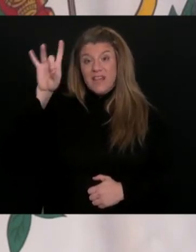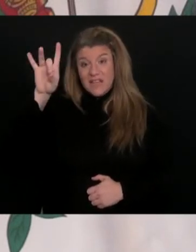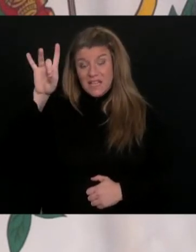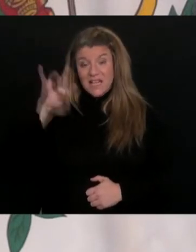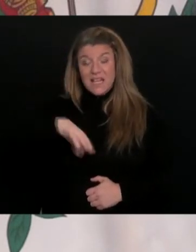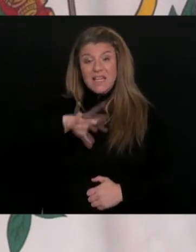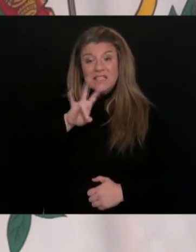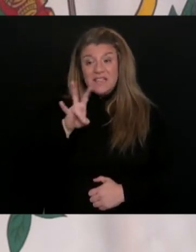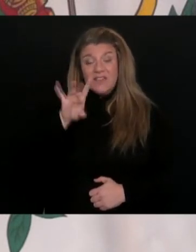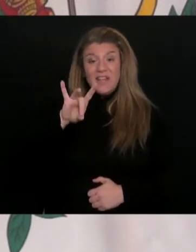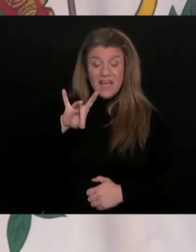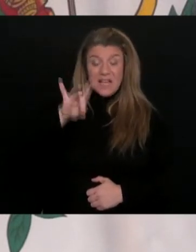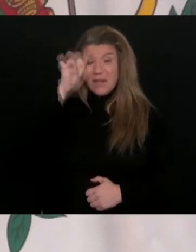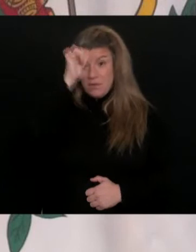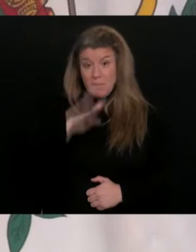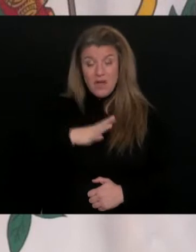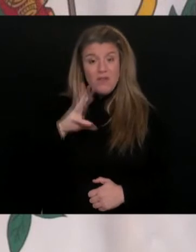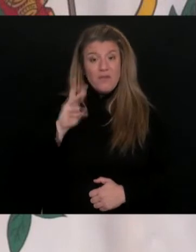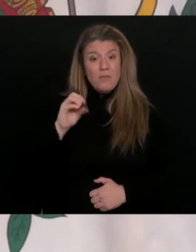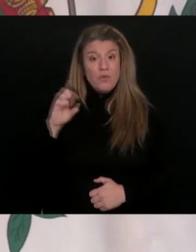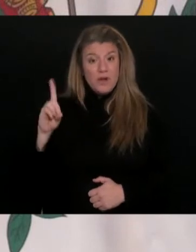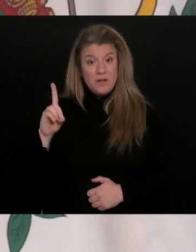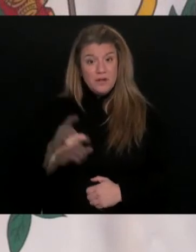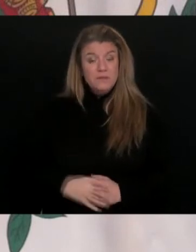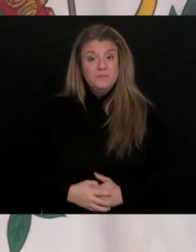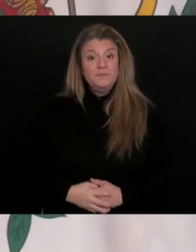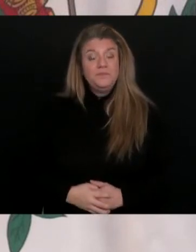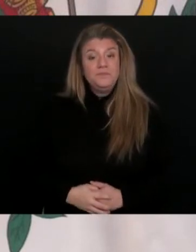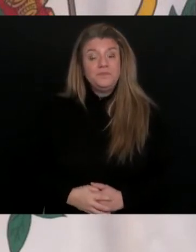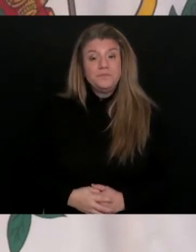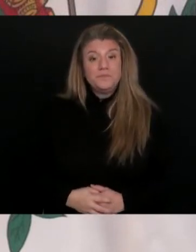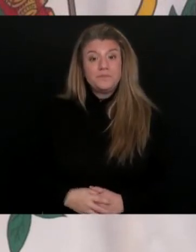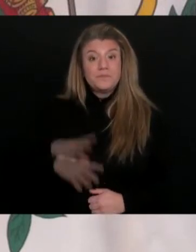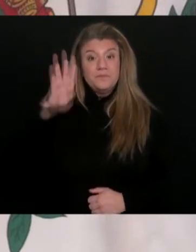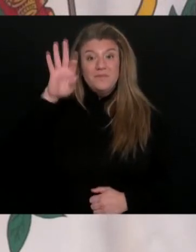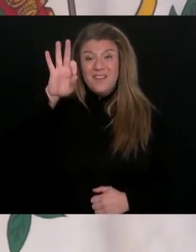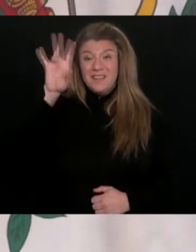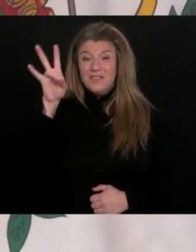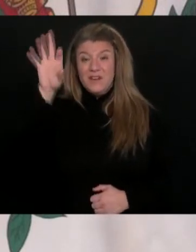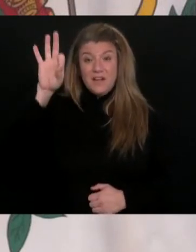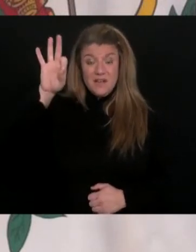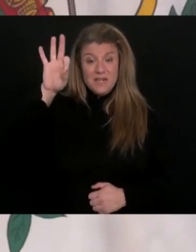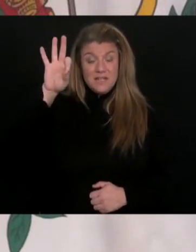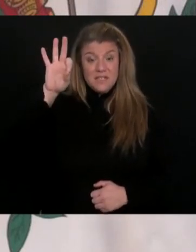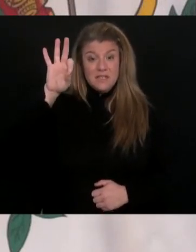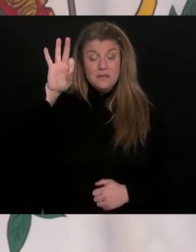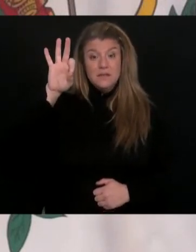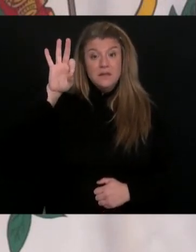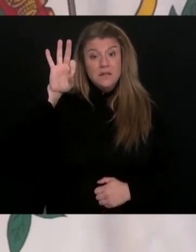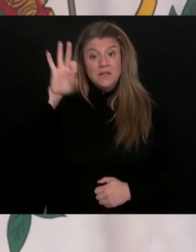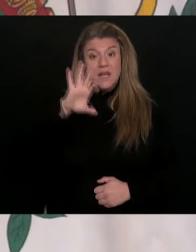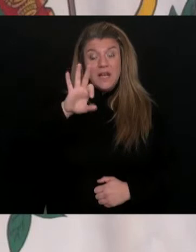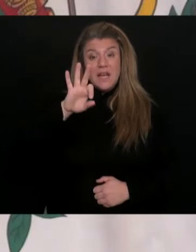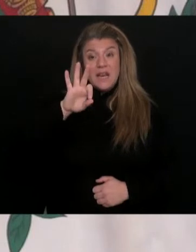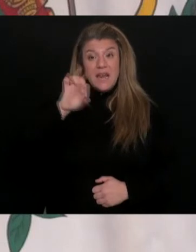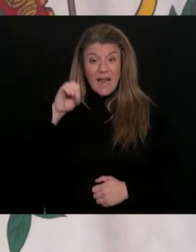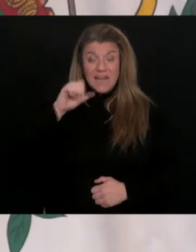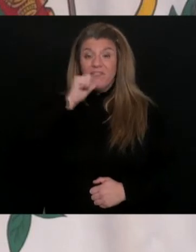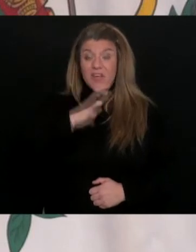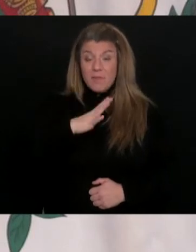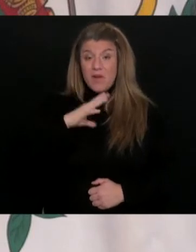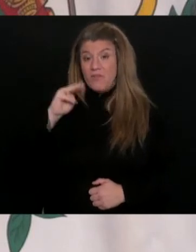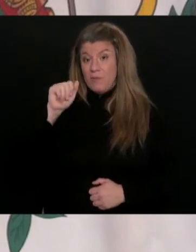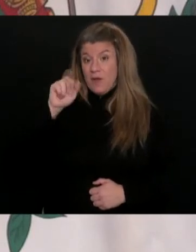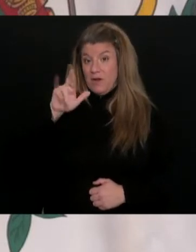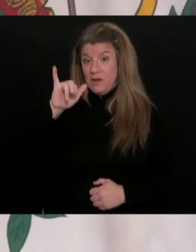death, a 78-year-old male from Wood County. The 4,979th death, a 90-year-old female from